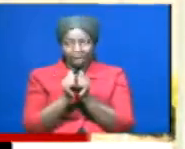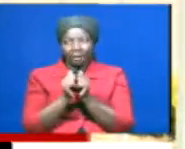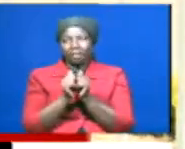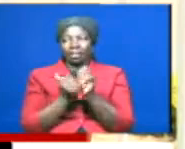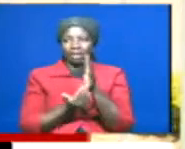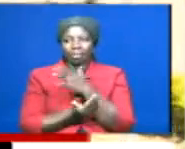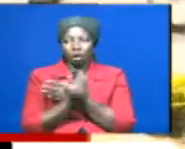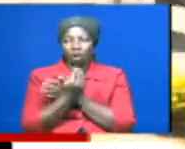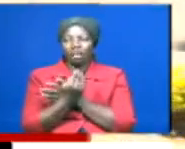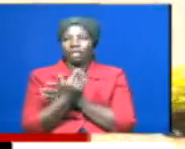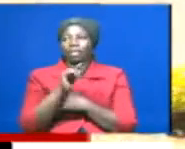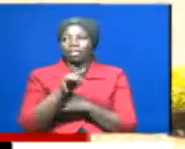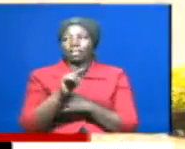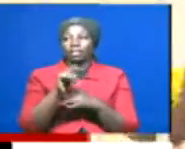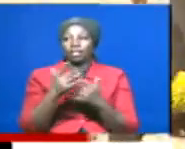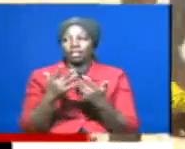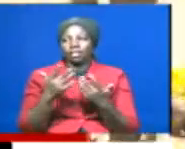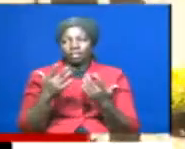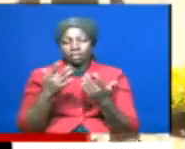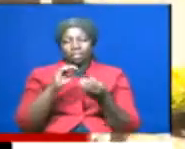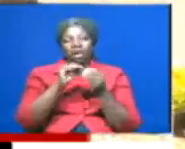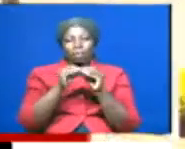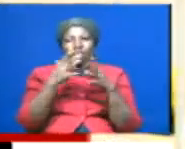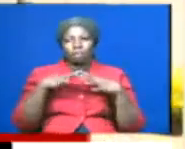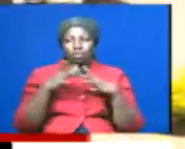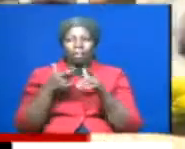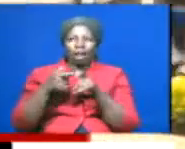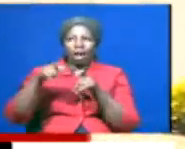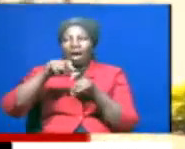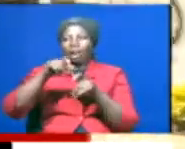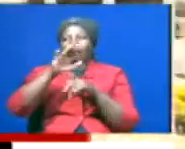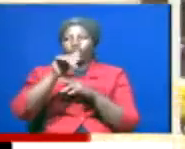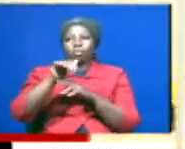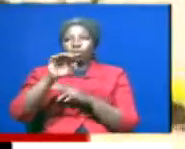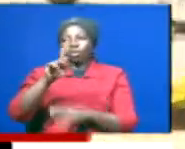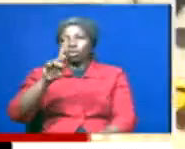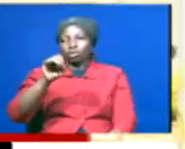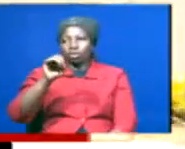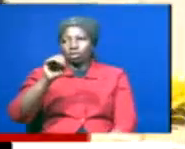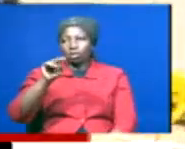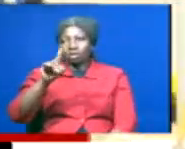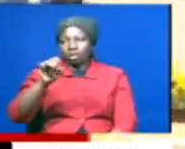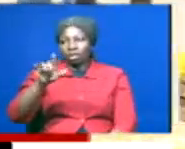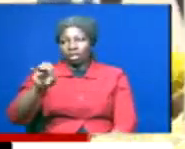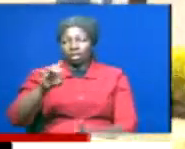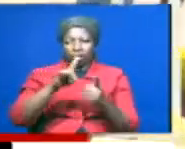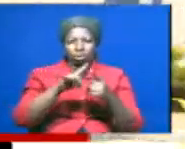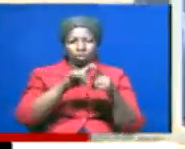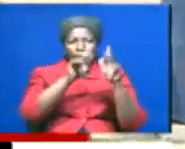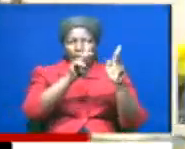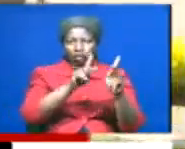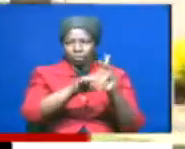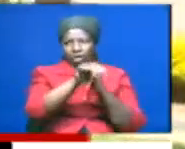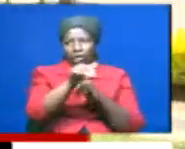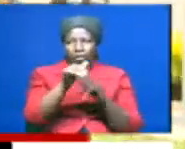10 in the morning, that crowd started surging from Kondele all through to the CBD here, like it has been for the last 1 week since